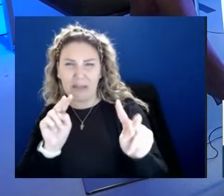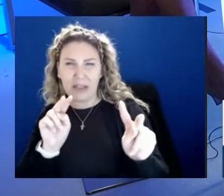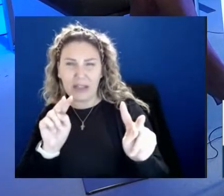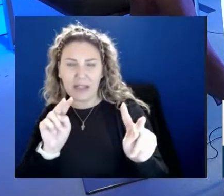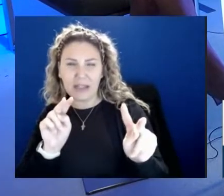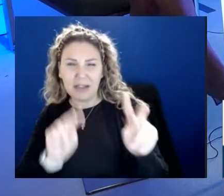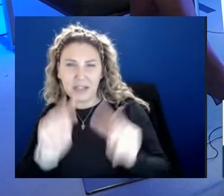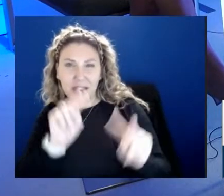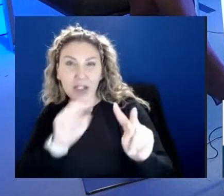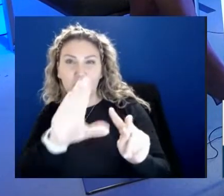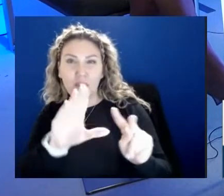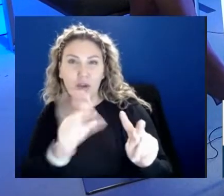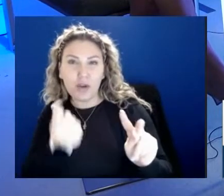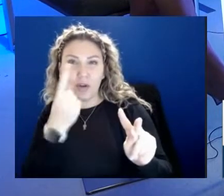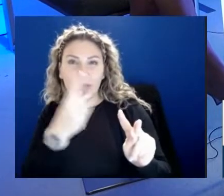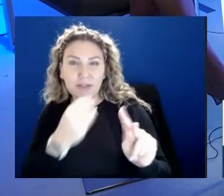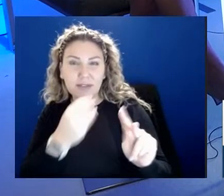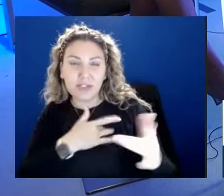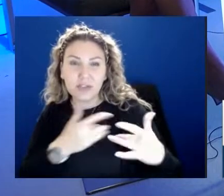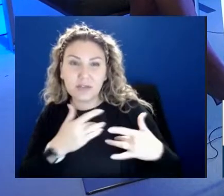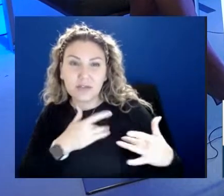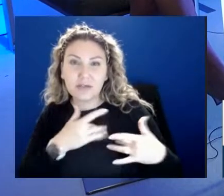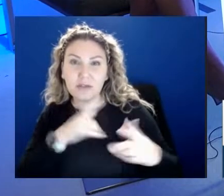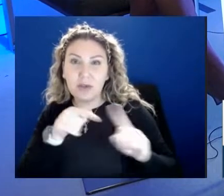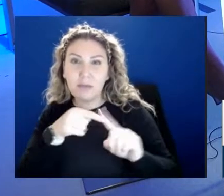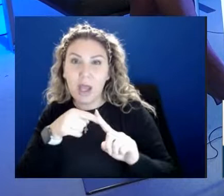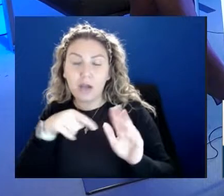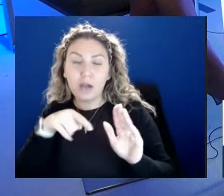concerns they have about suicide risk for their friends